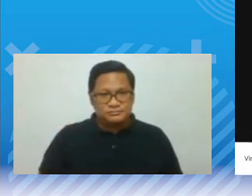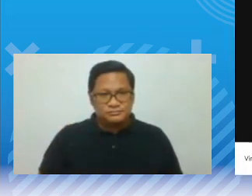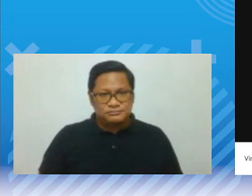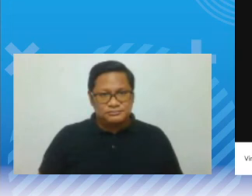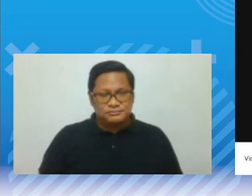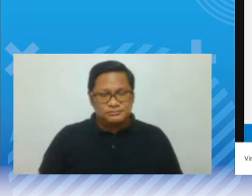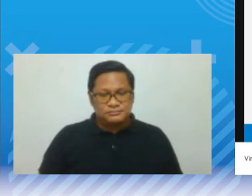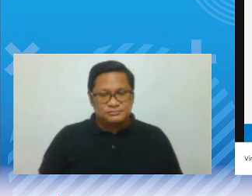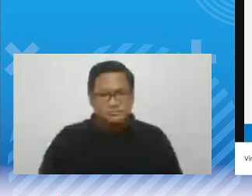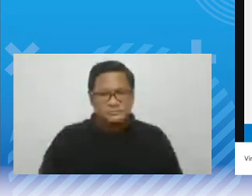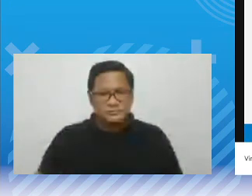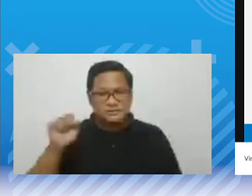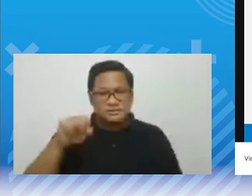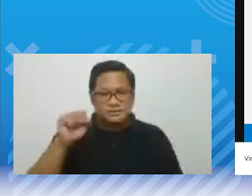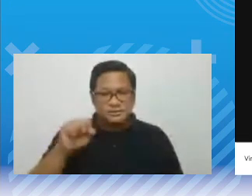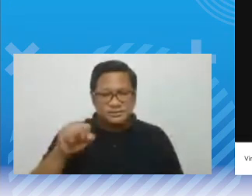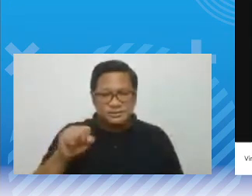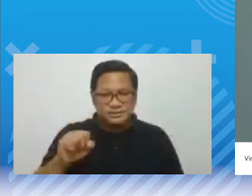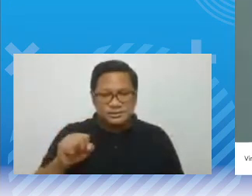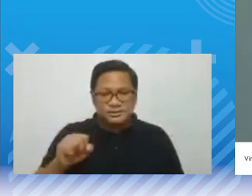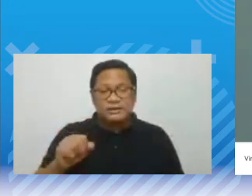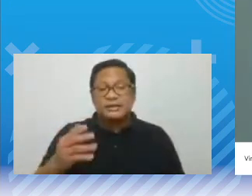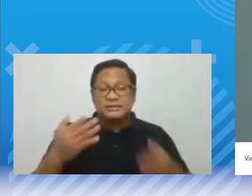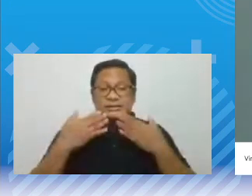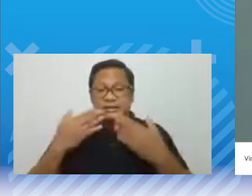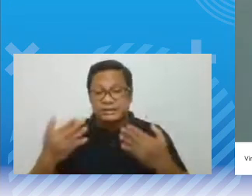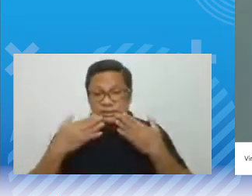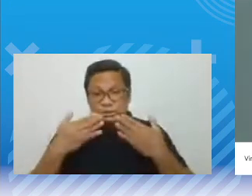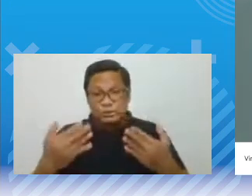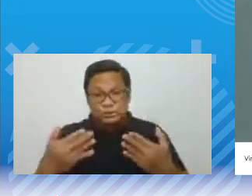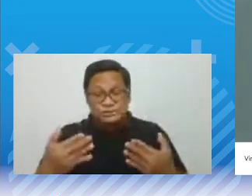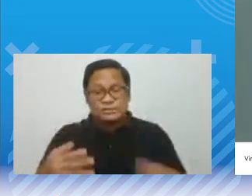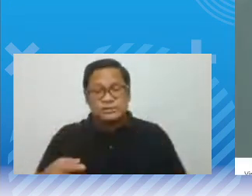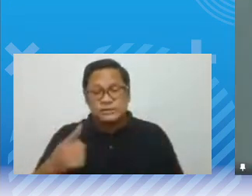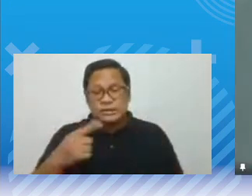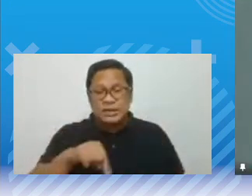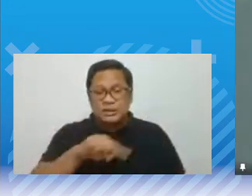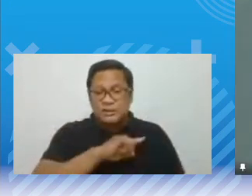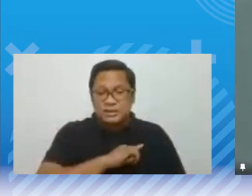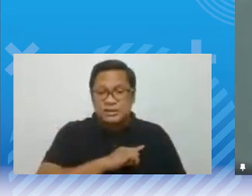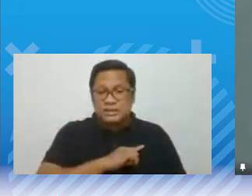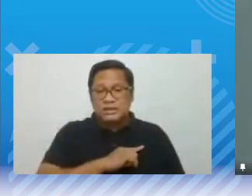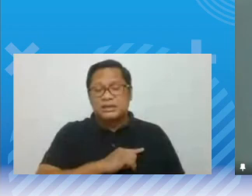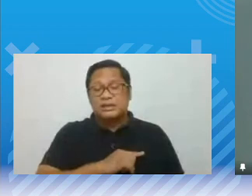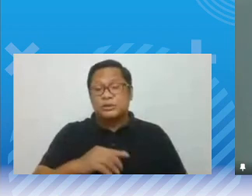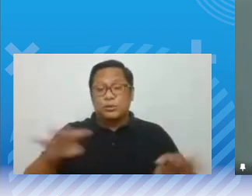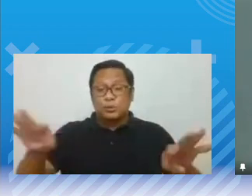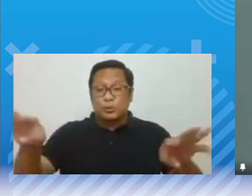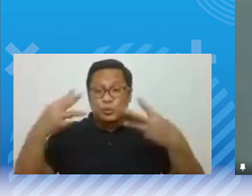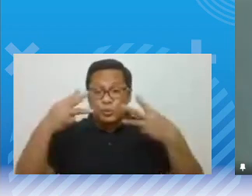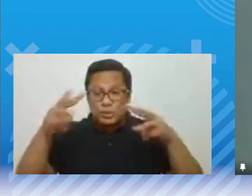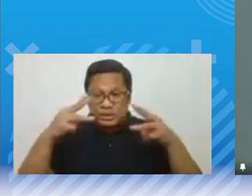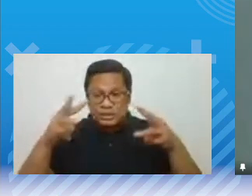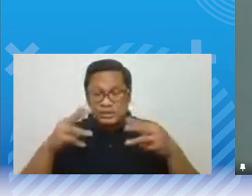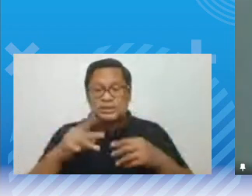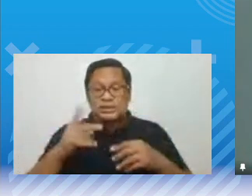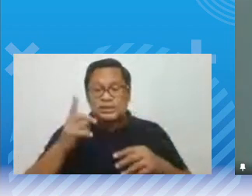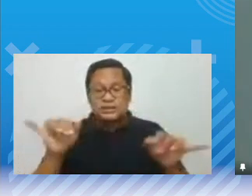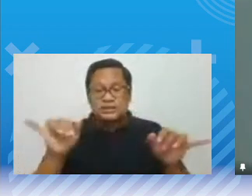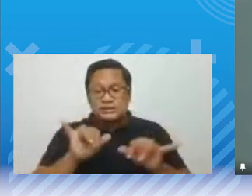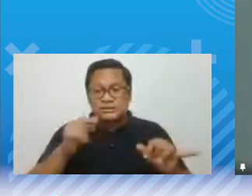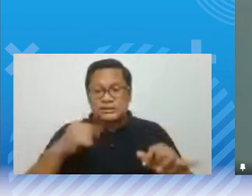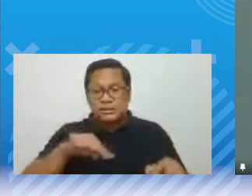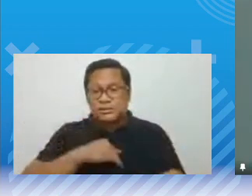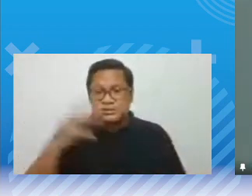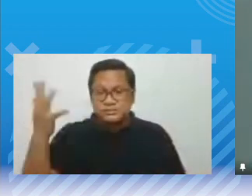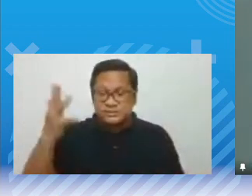Yes, Michael, yes. Maraming salamat po sa ating mga manonood, sa ating guests, sa ating speakers, dahil